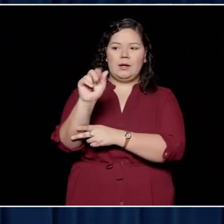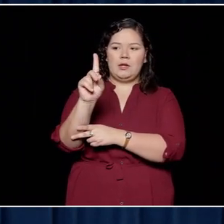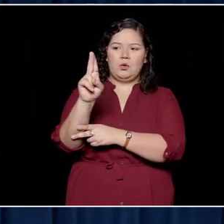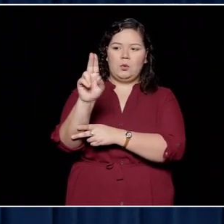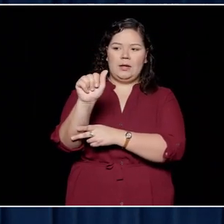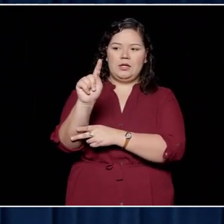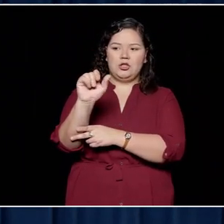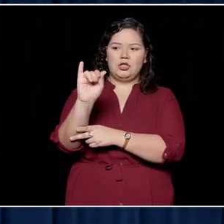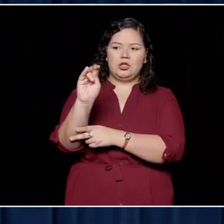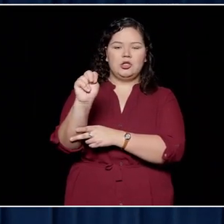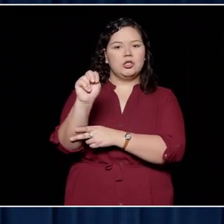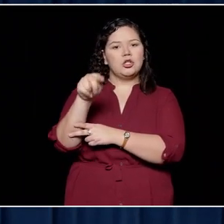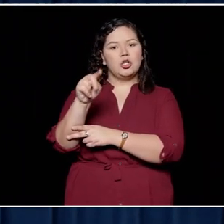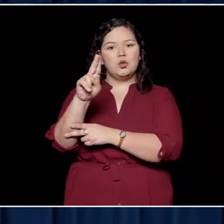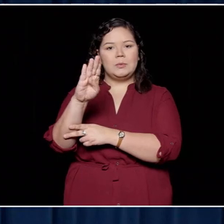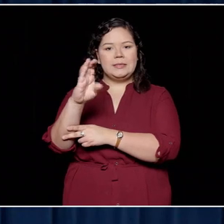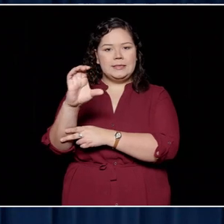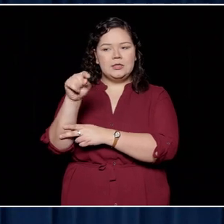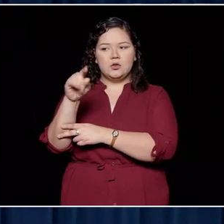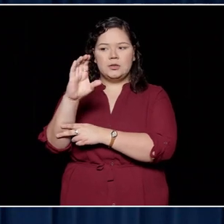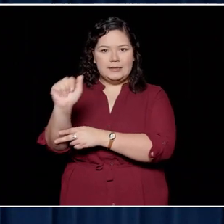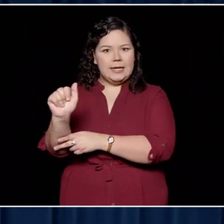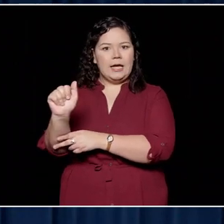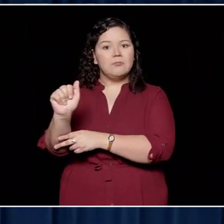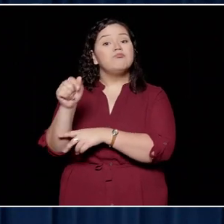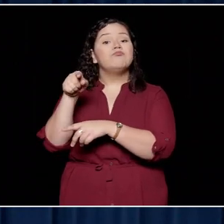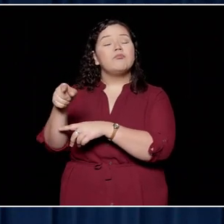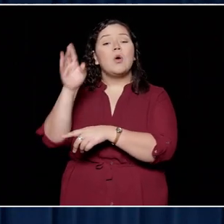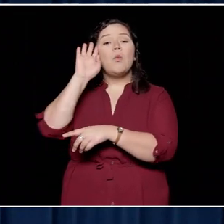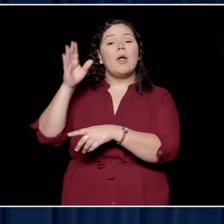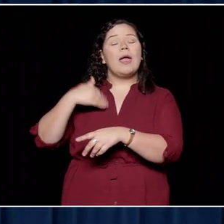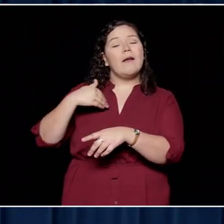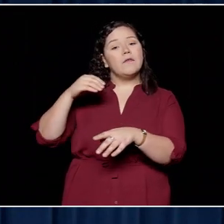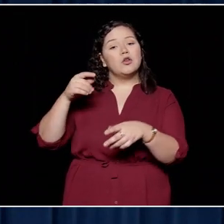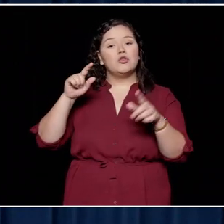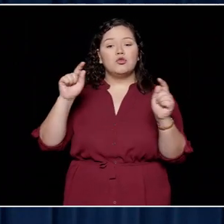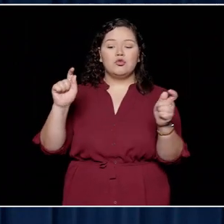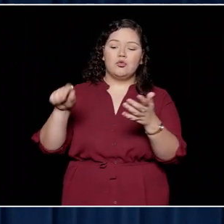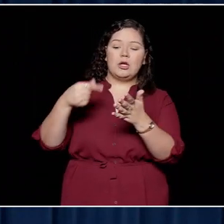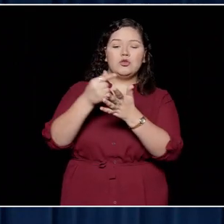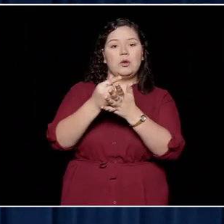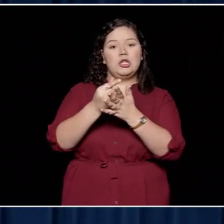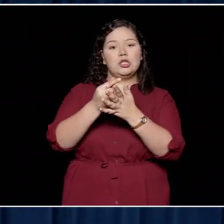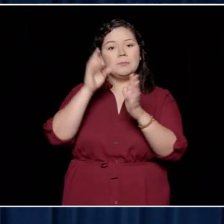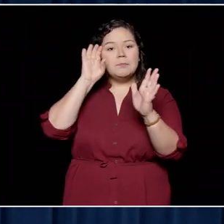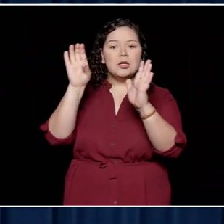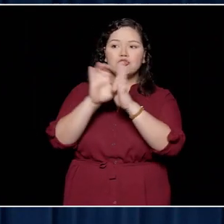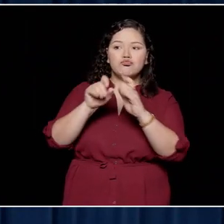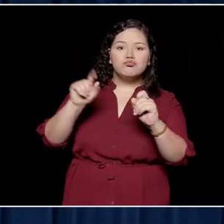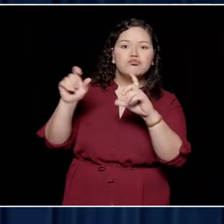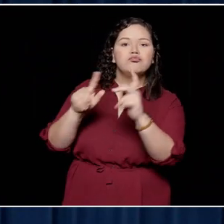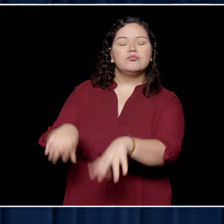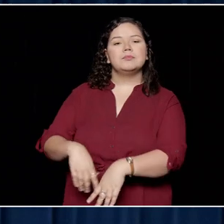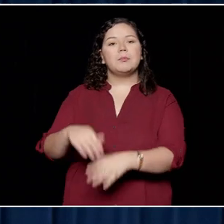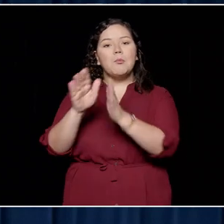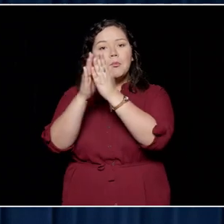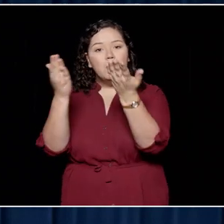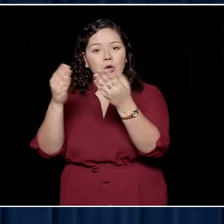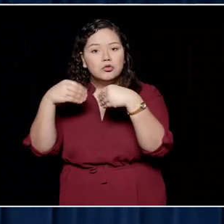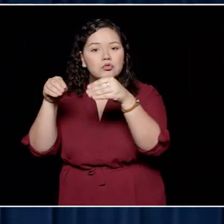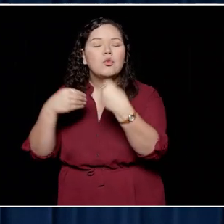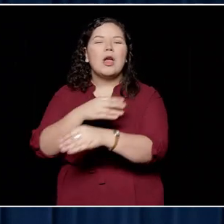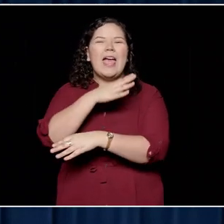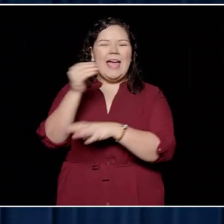virtualgraduation.ubc.ca to find a graduate's procession slide, visit the UBC bookstore, and enjoy the virtual